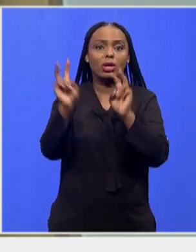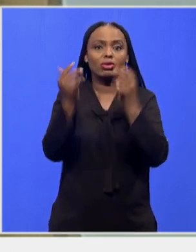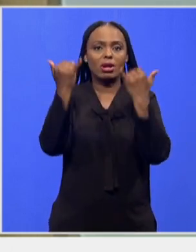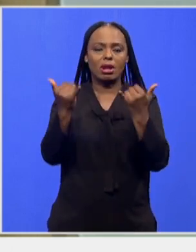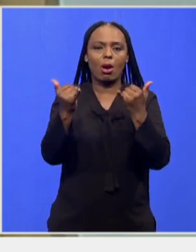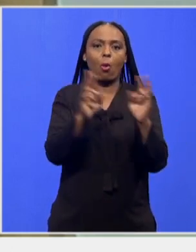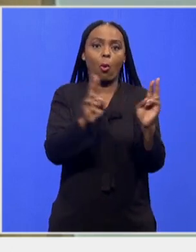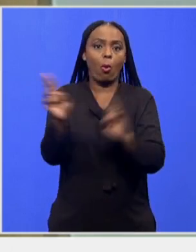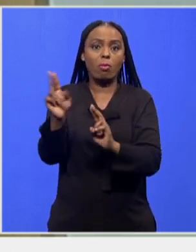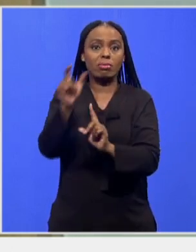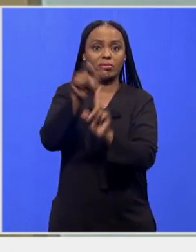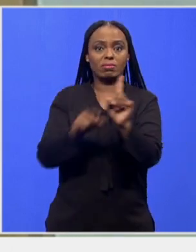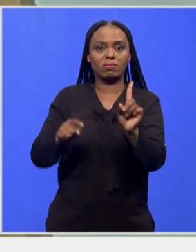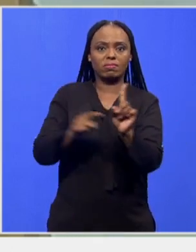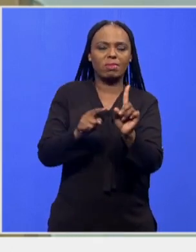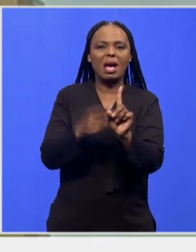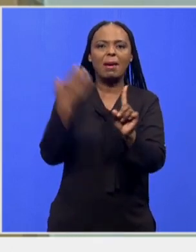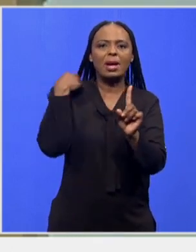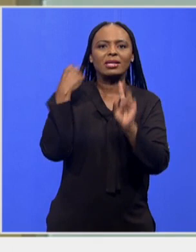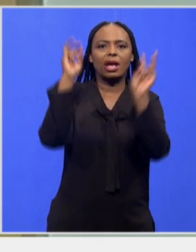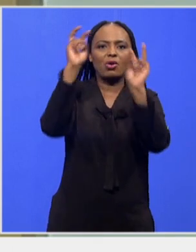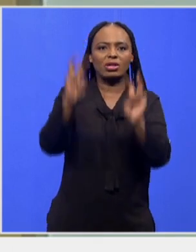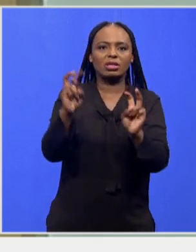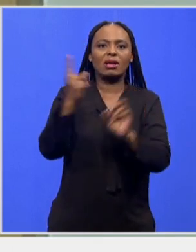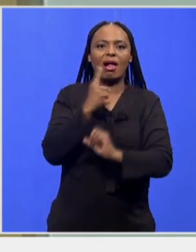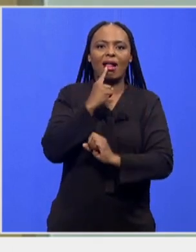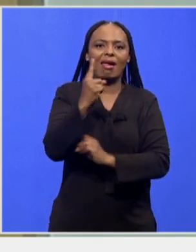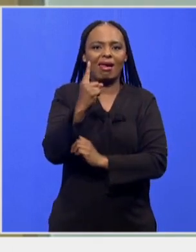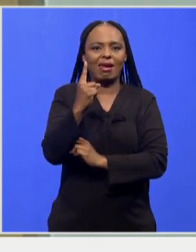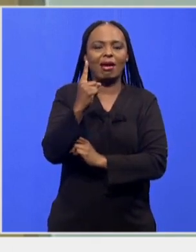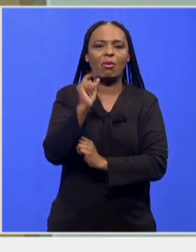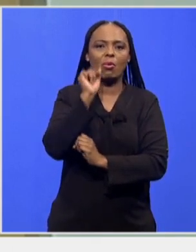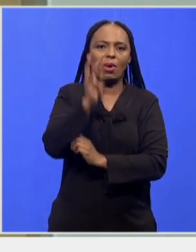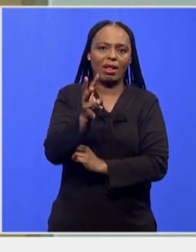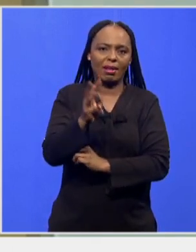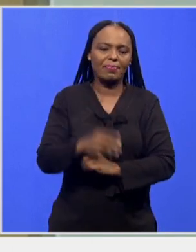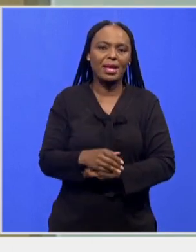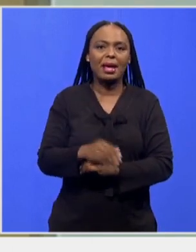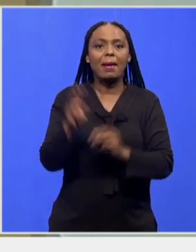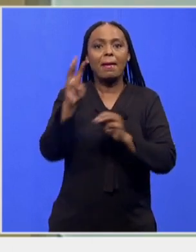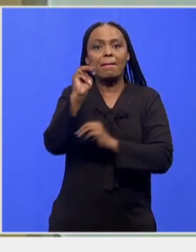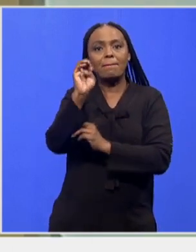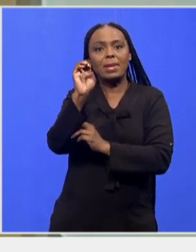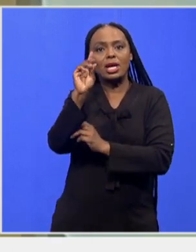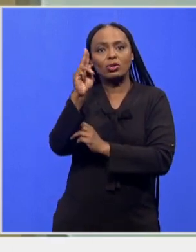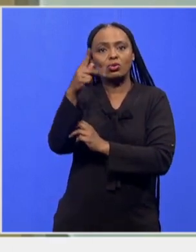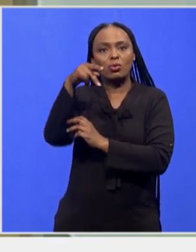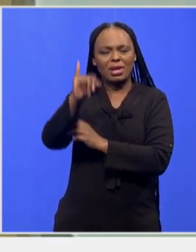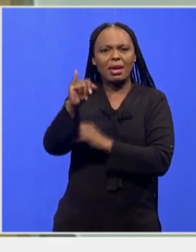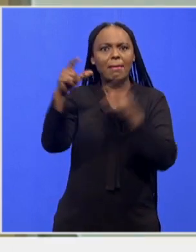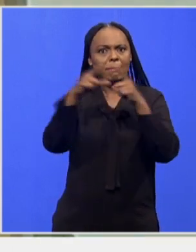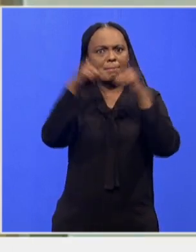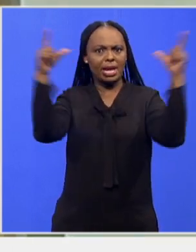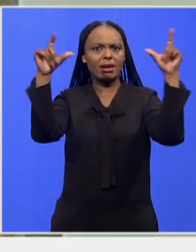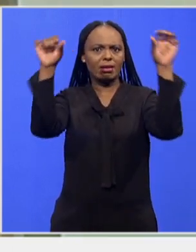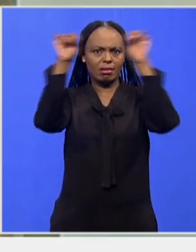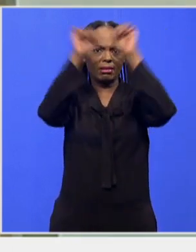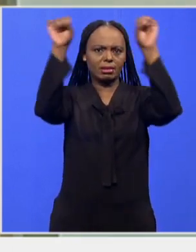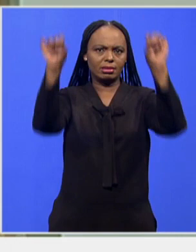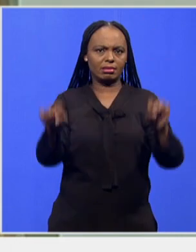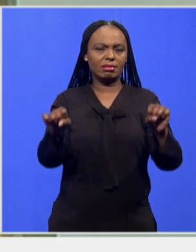is going to answer. We know Medupi, I think the fourth largest coal-powered power